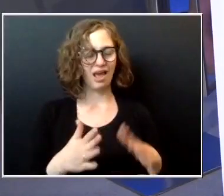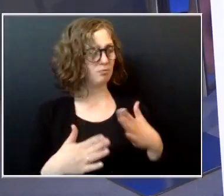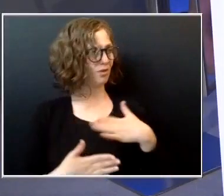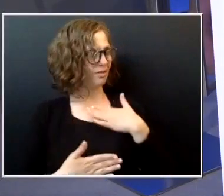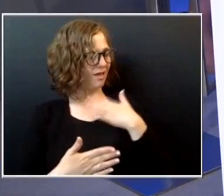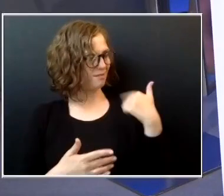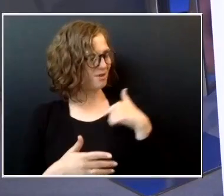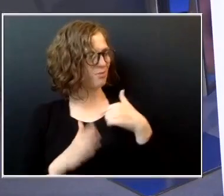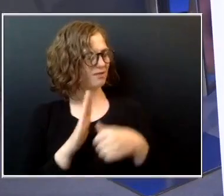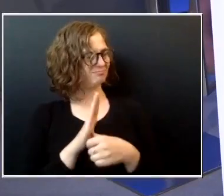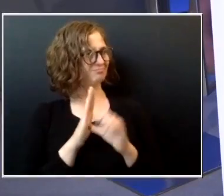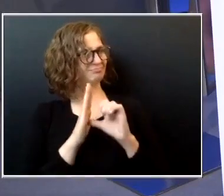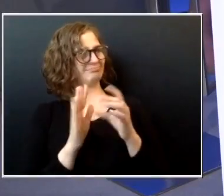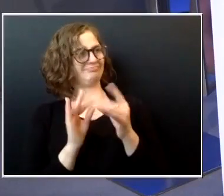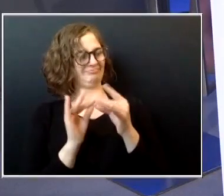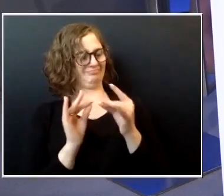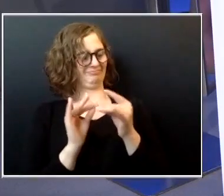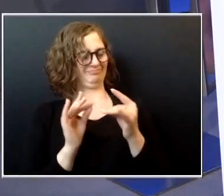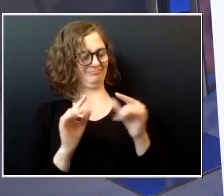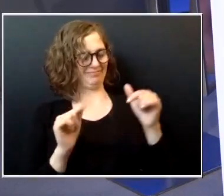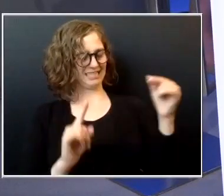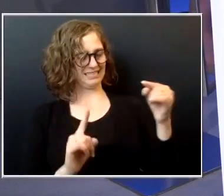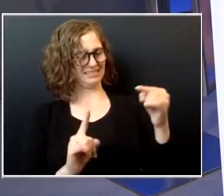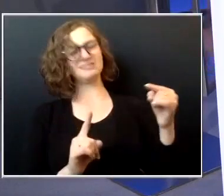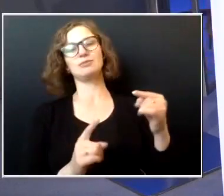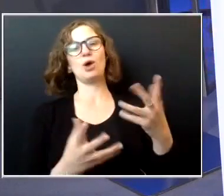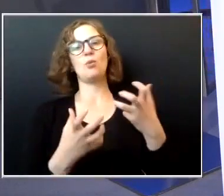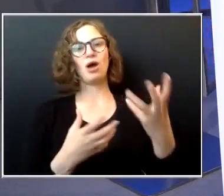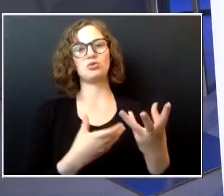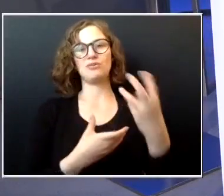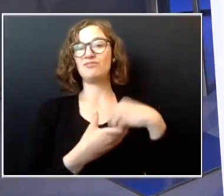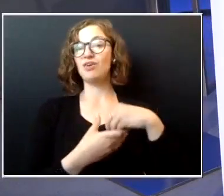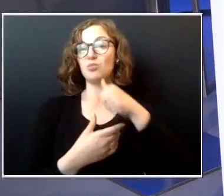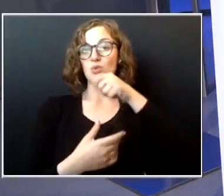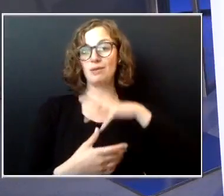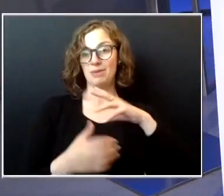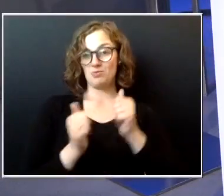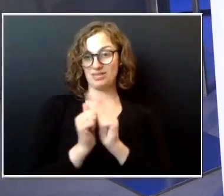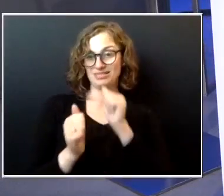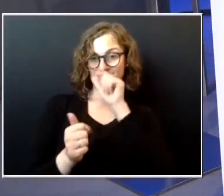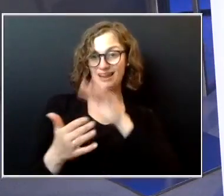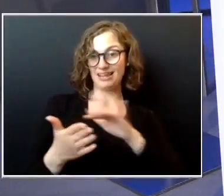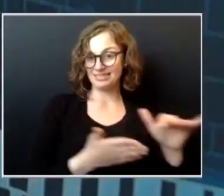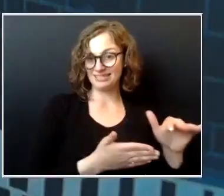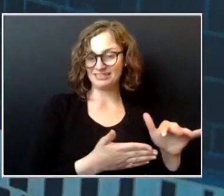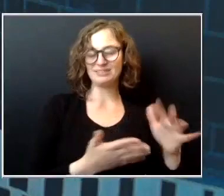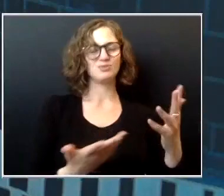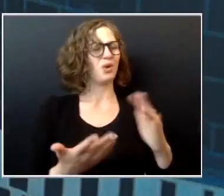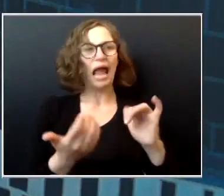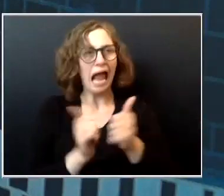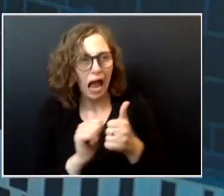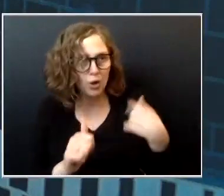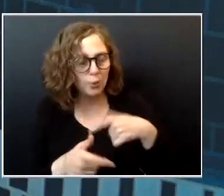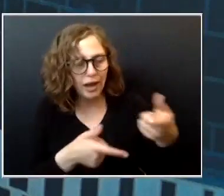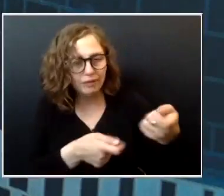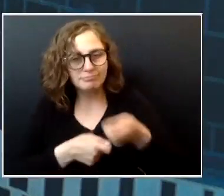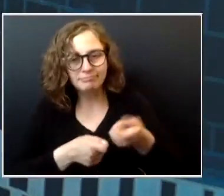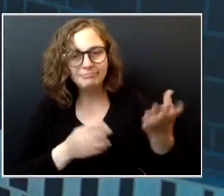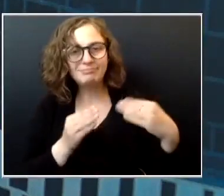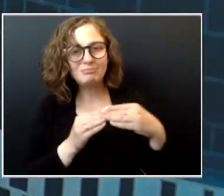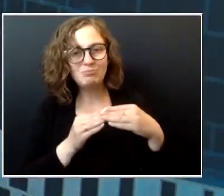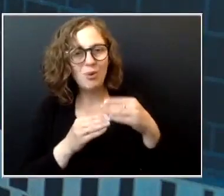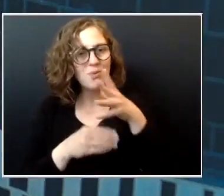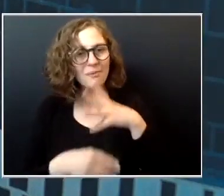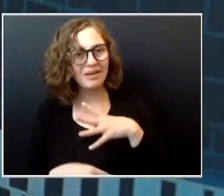getting women involved in studies. So I'm going to turn to you and say, how do we do it? Absolutely. So that brings up a really good point too. So a lot of the work that's